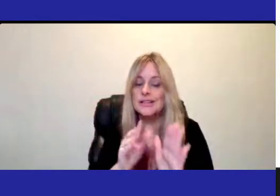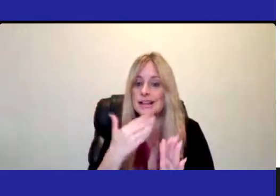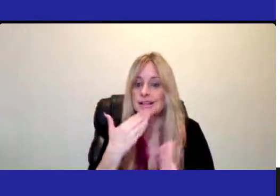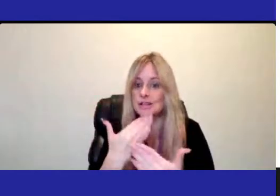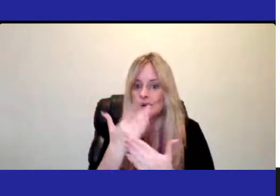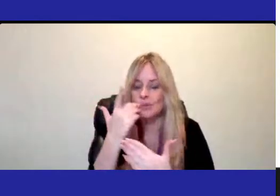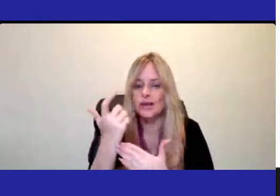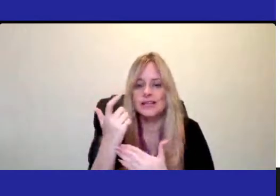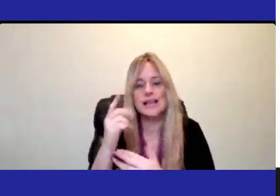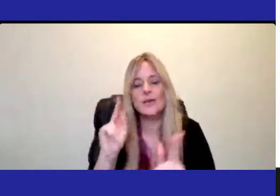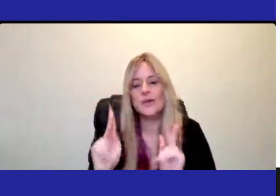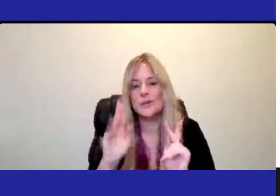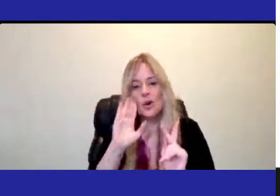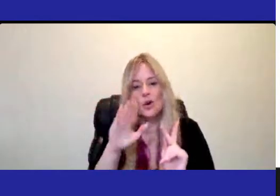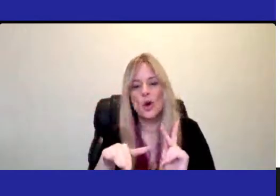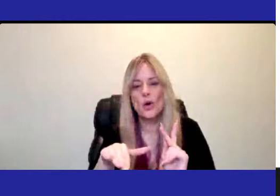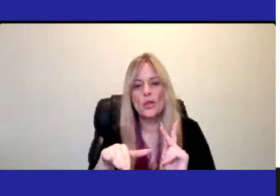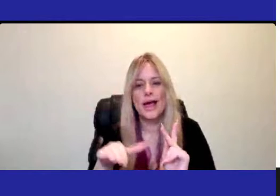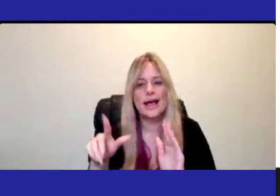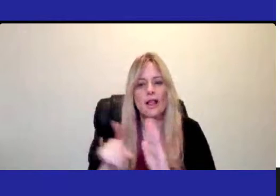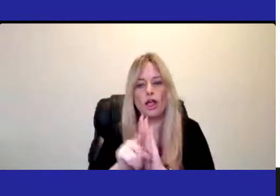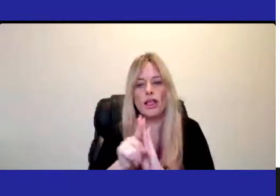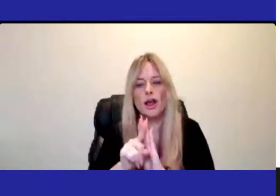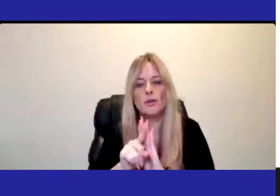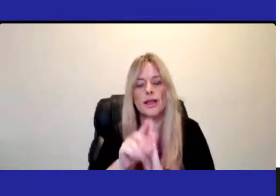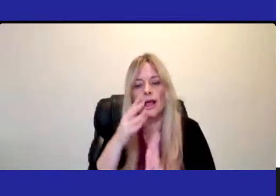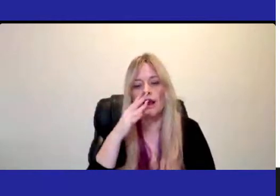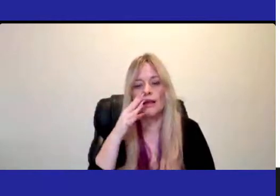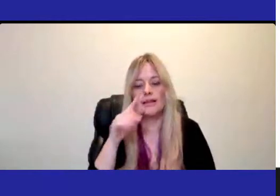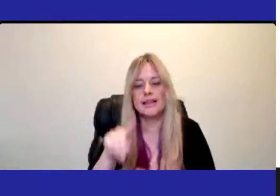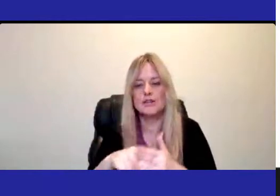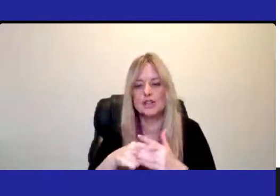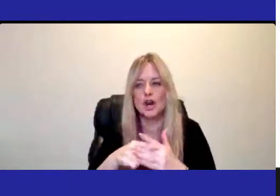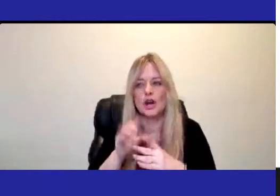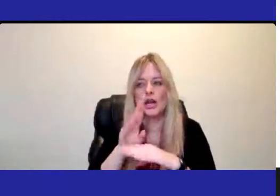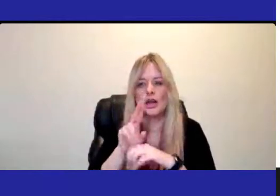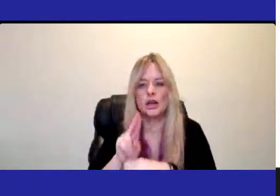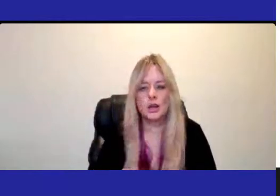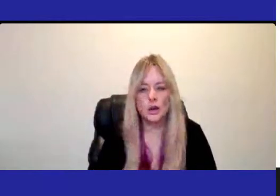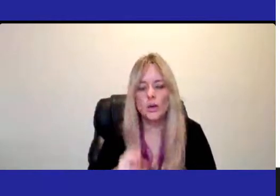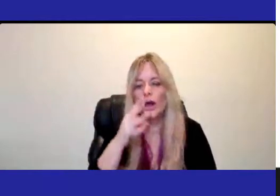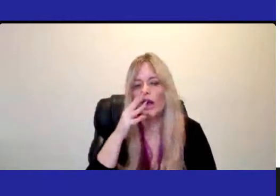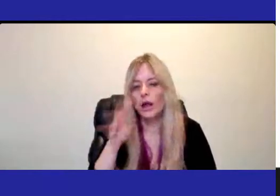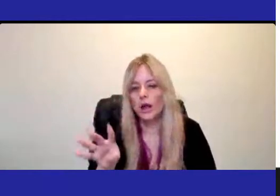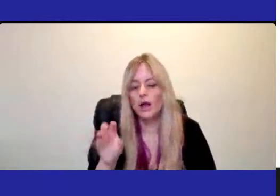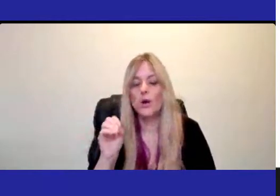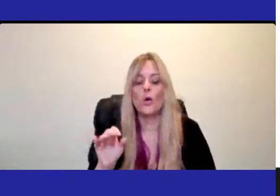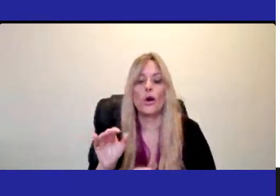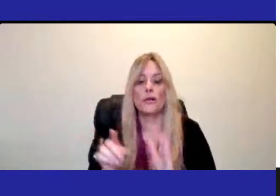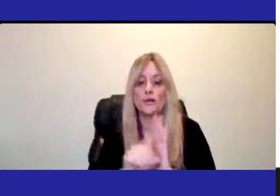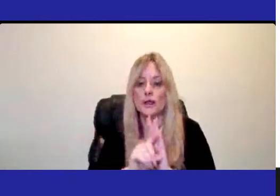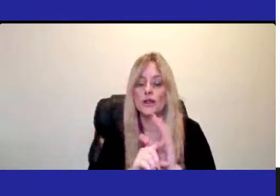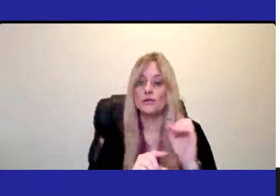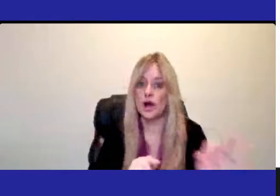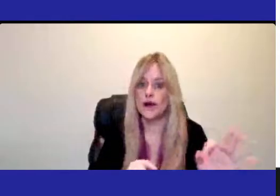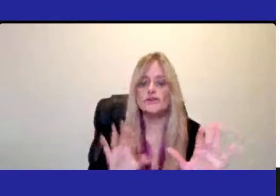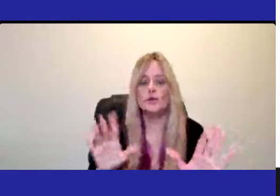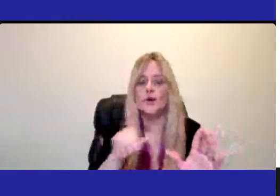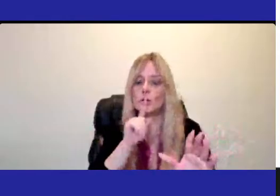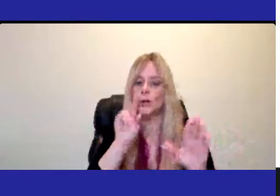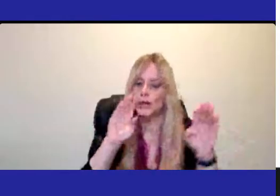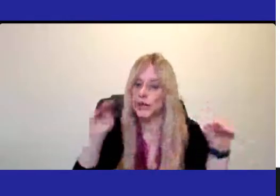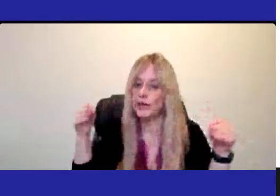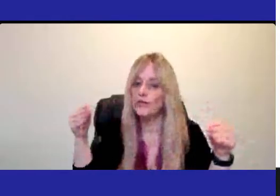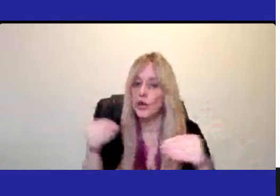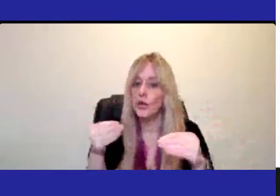people know about alarm fatigue and people turning off alarms, etc. So it really does focus very heavily on